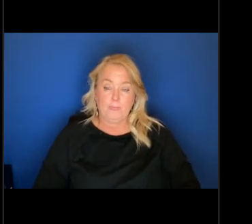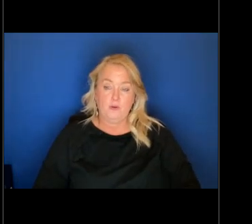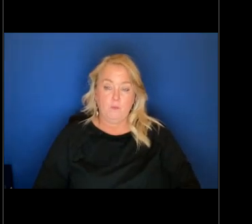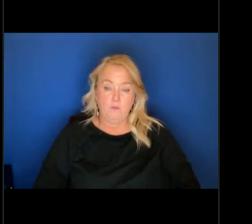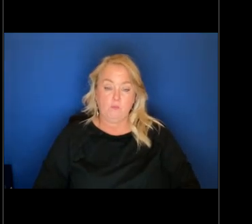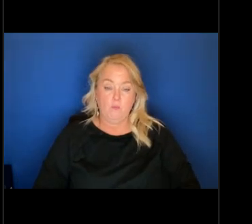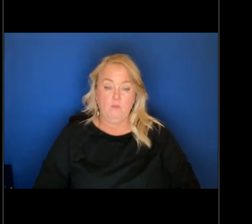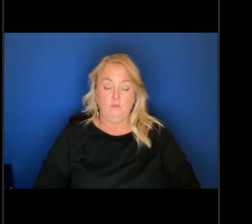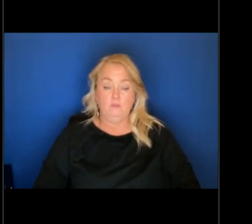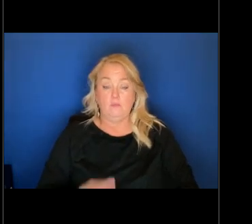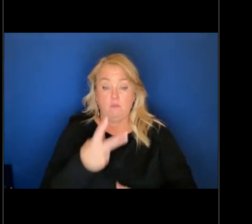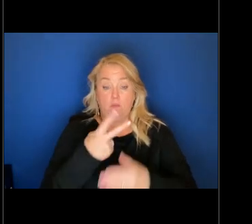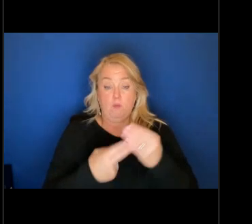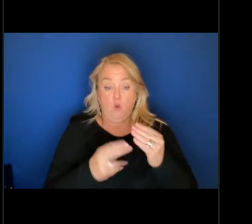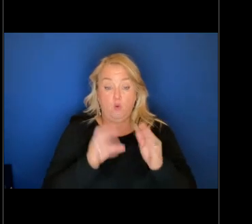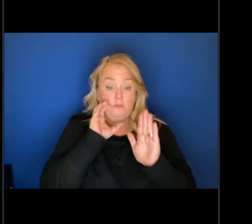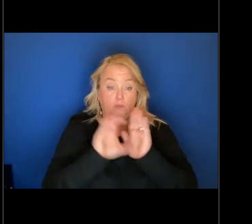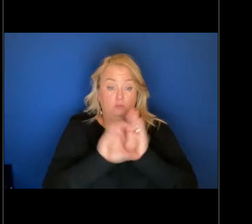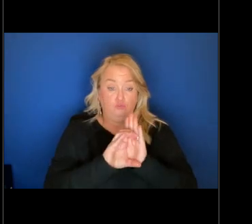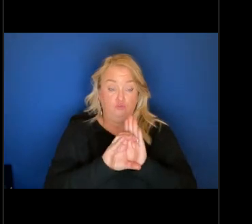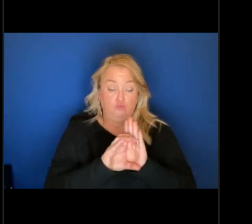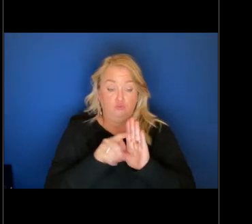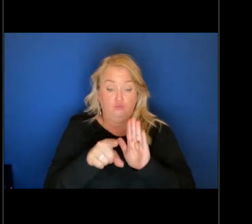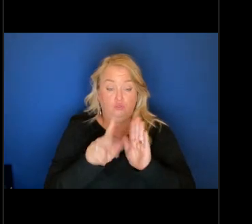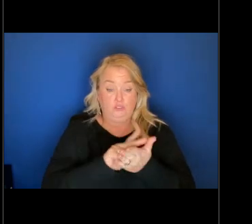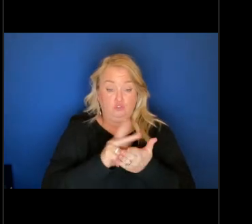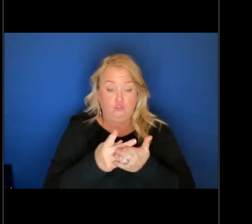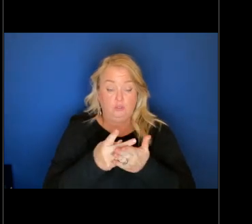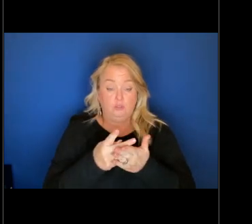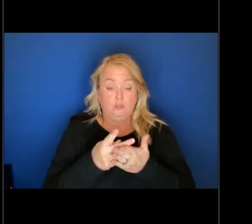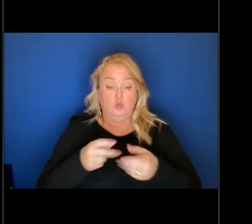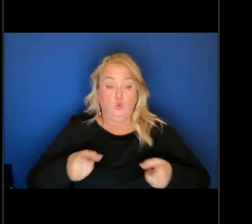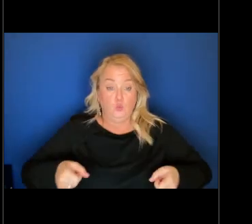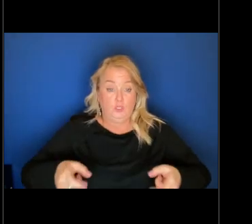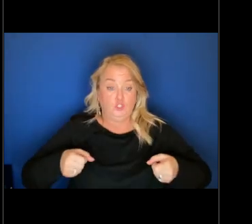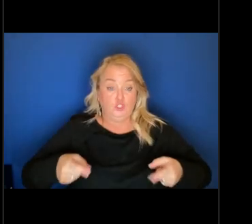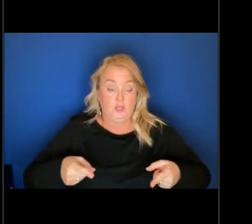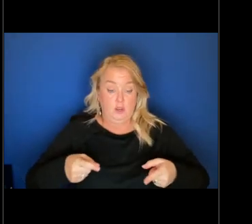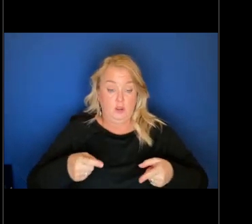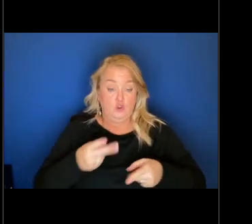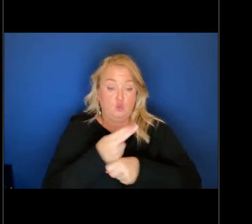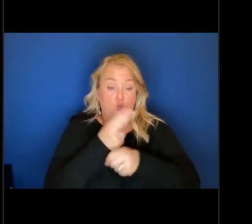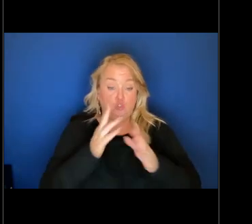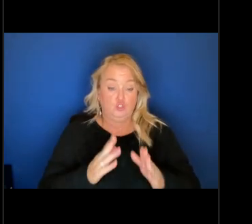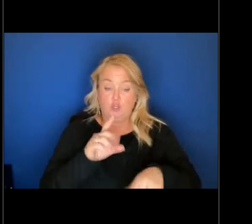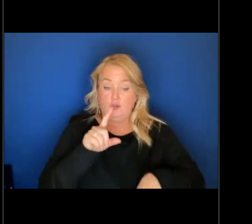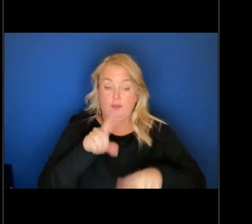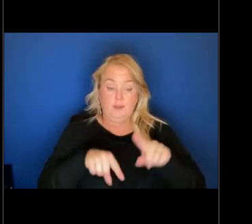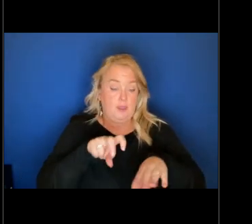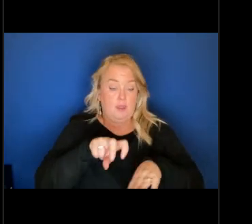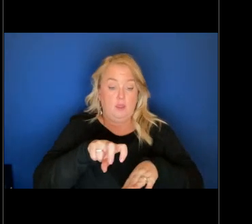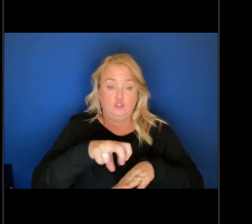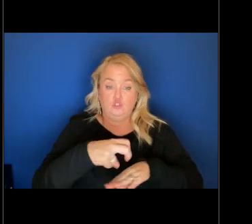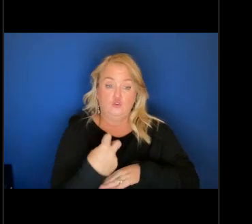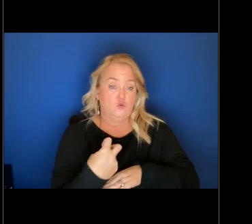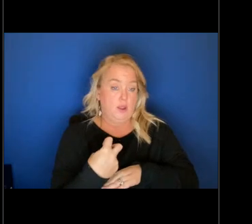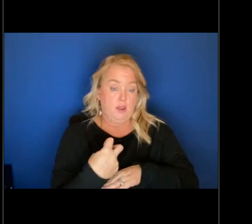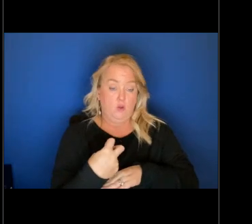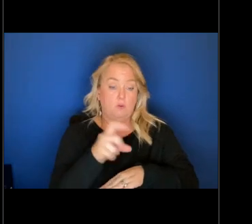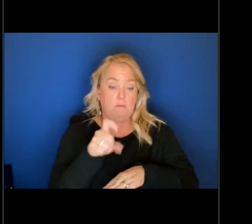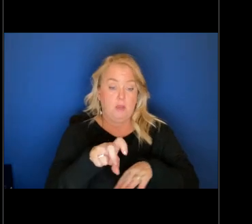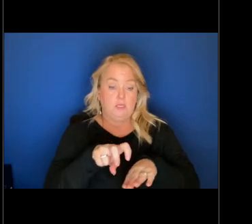In both kitchen diagrams, a wheelchair user cannot turn around and must